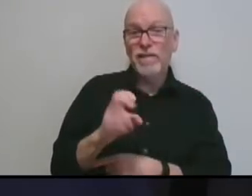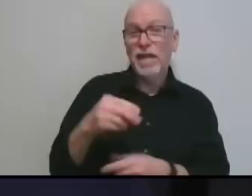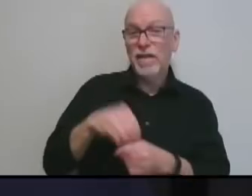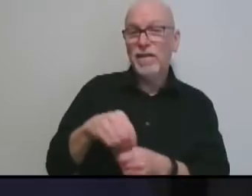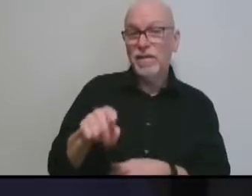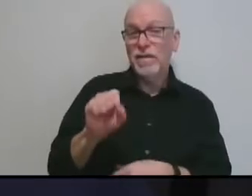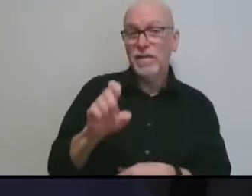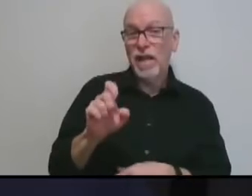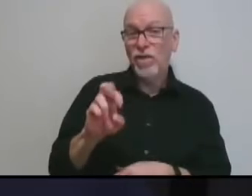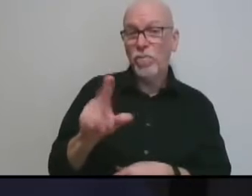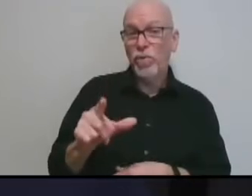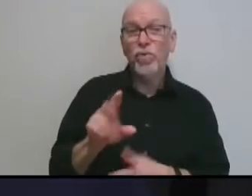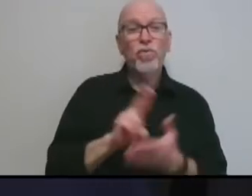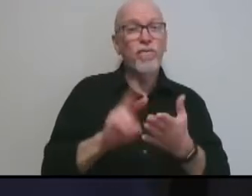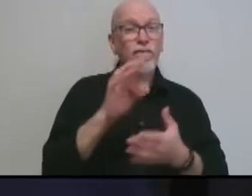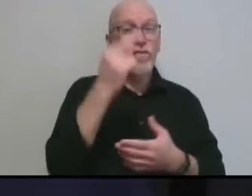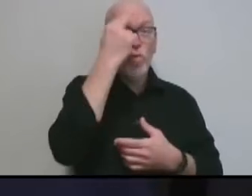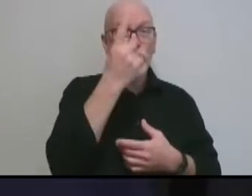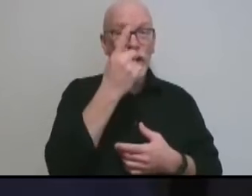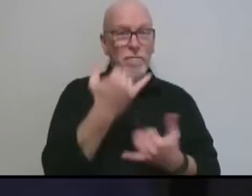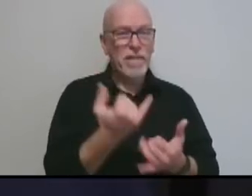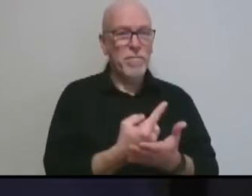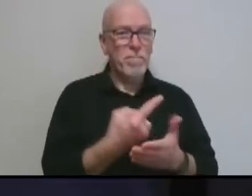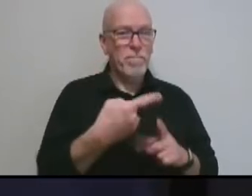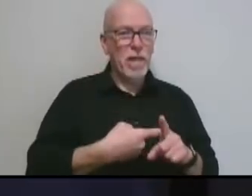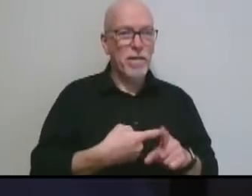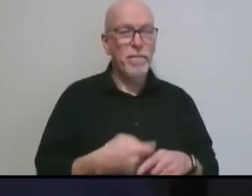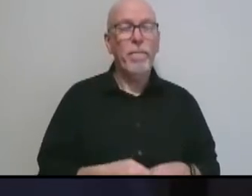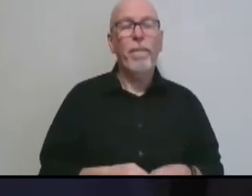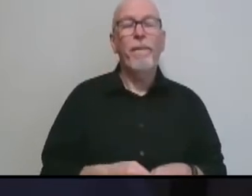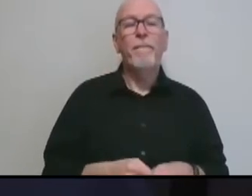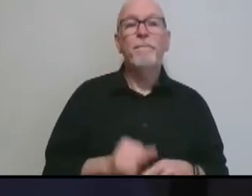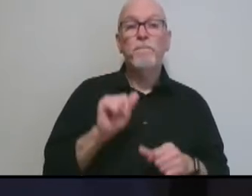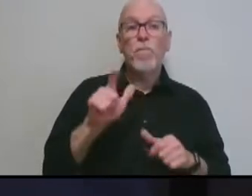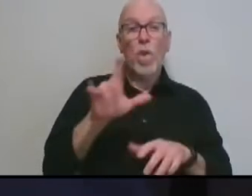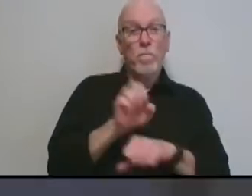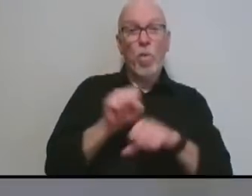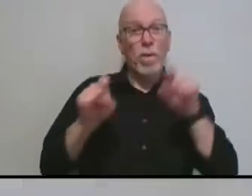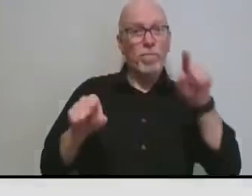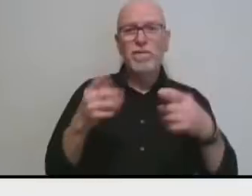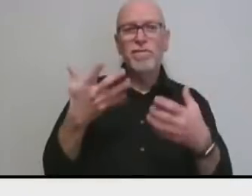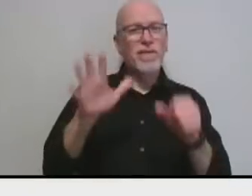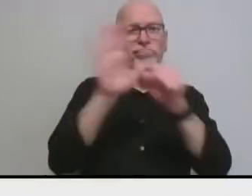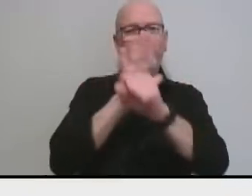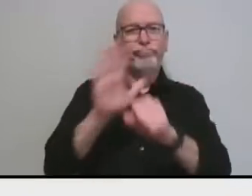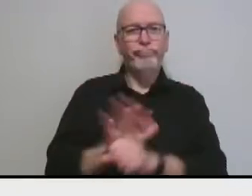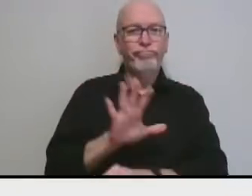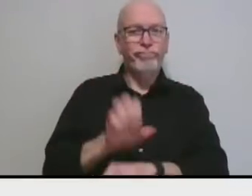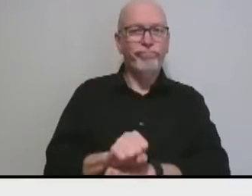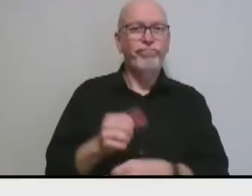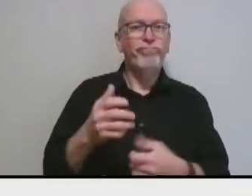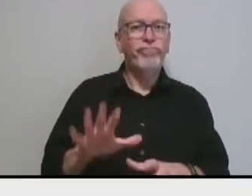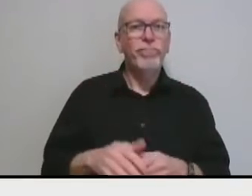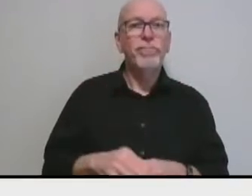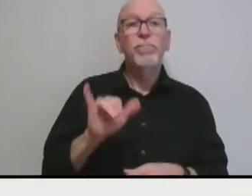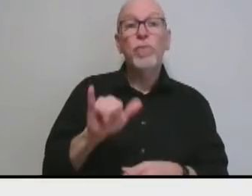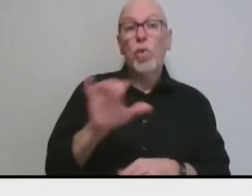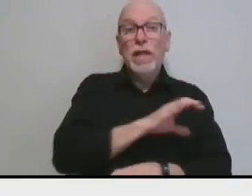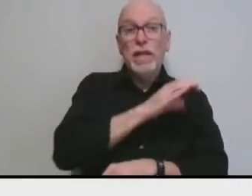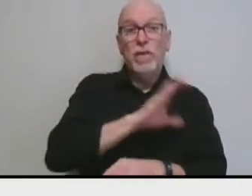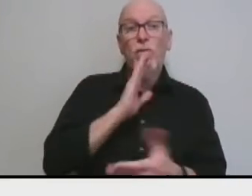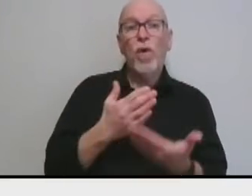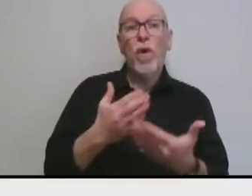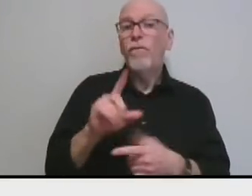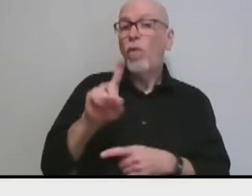at the University of Notre Dame this month. All appointments at those sites are already booked. These clinics will offer only the Johnson &